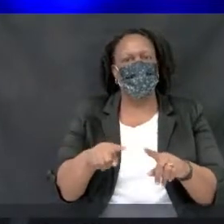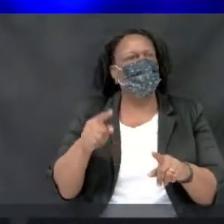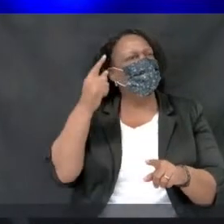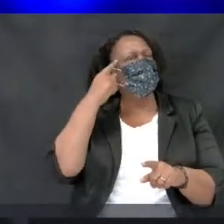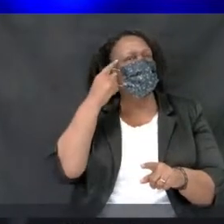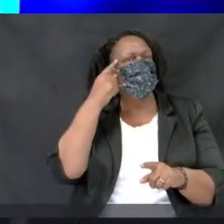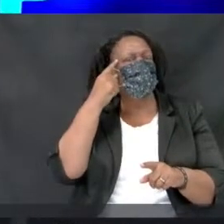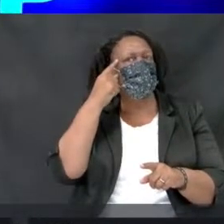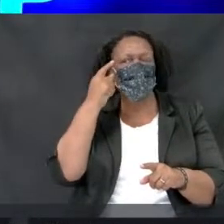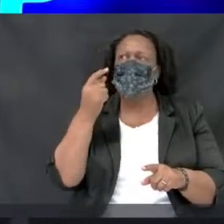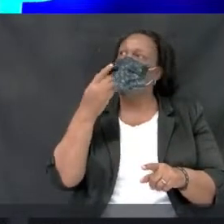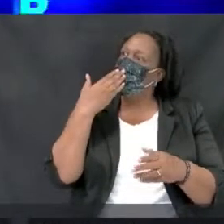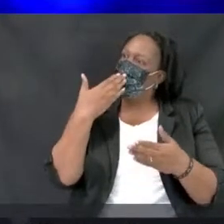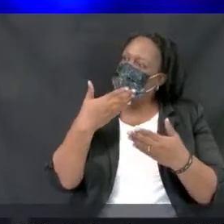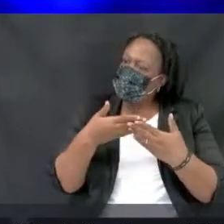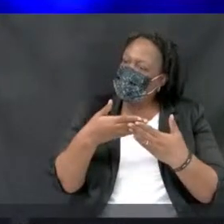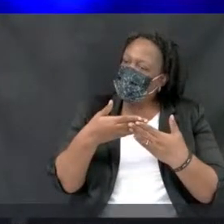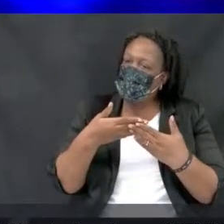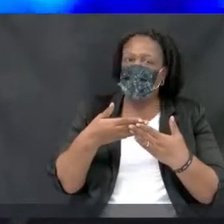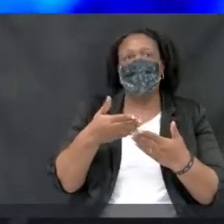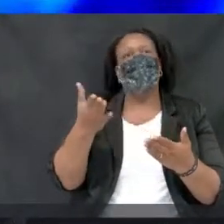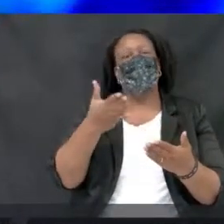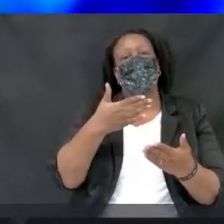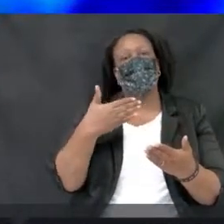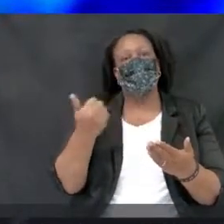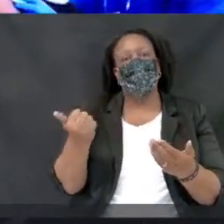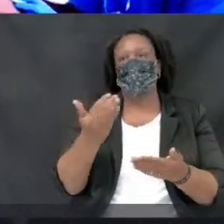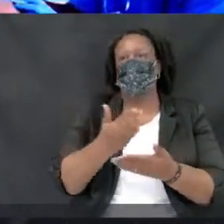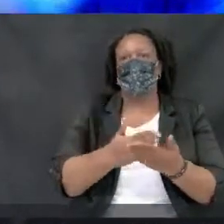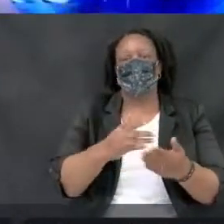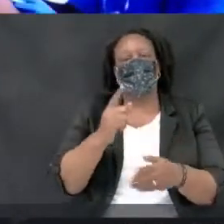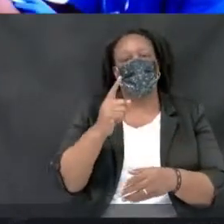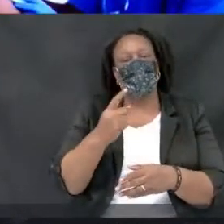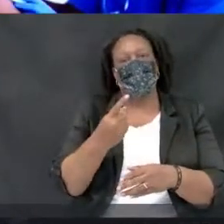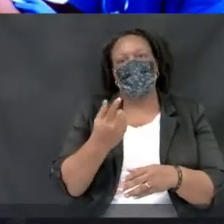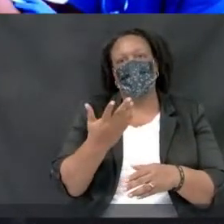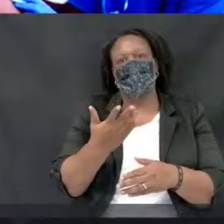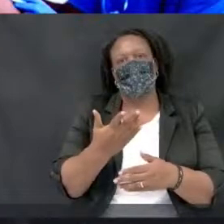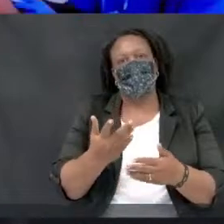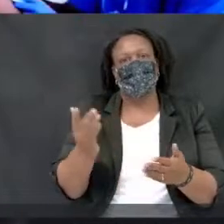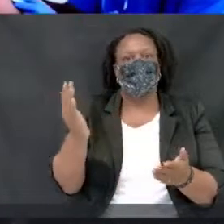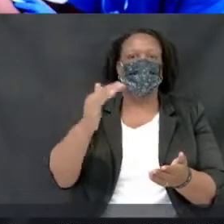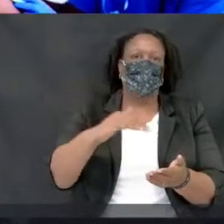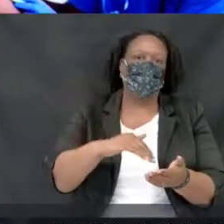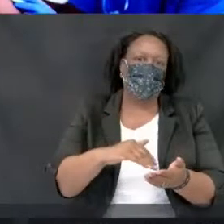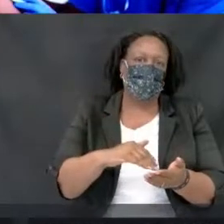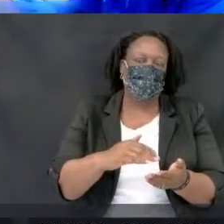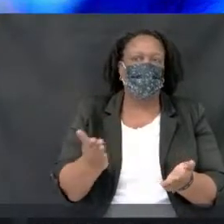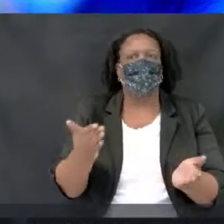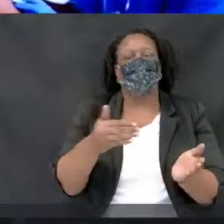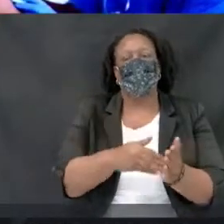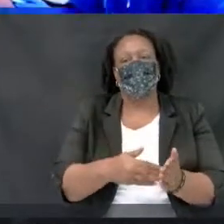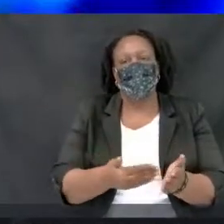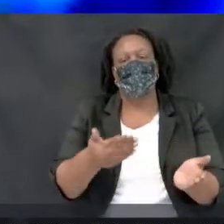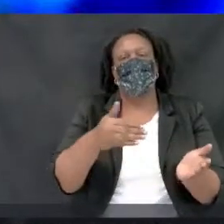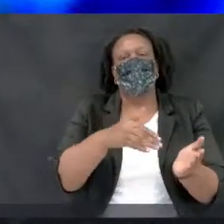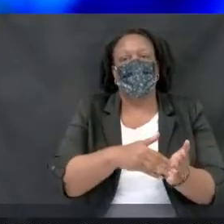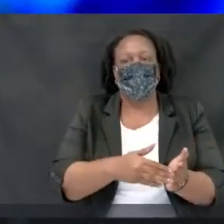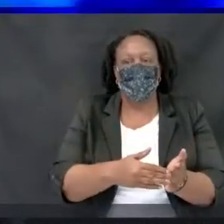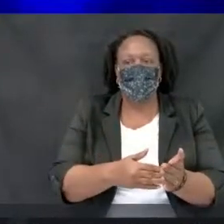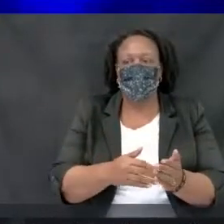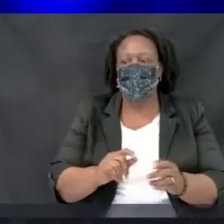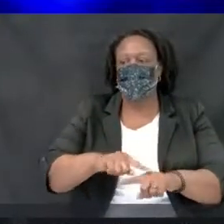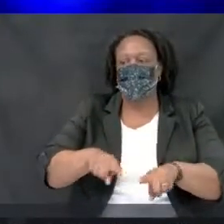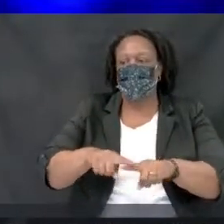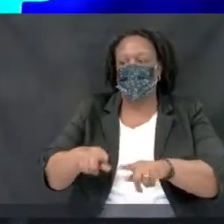are getting over, sometimes you have new cases popping up. You have areas of the